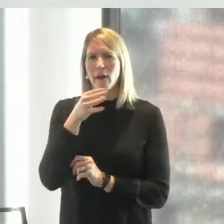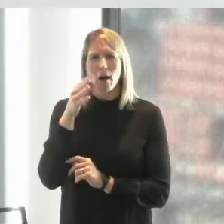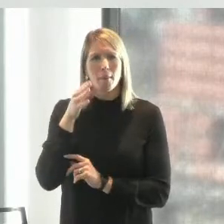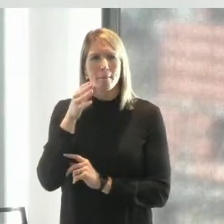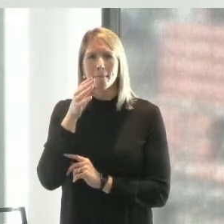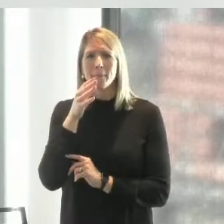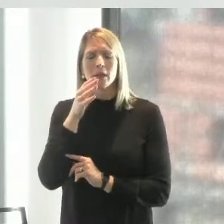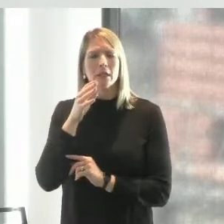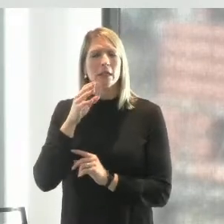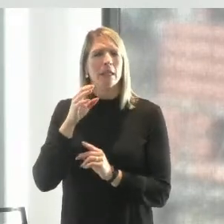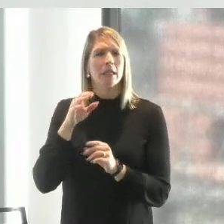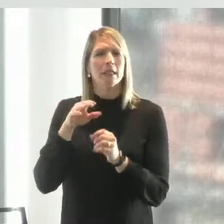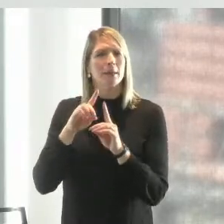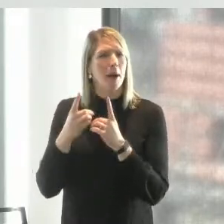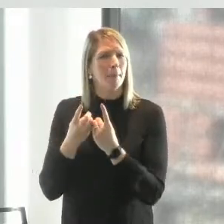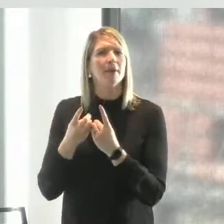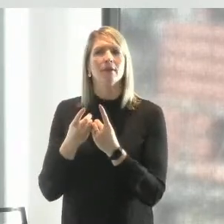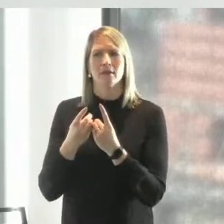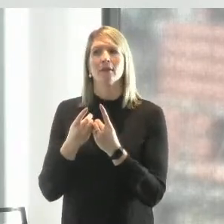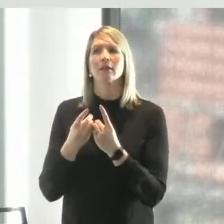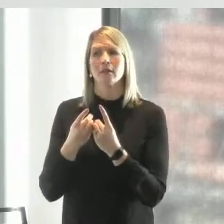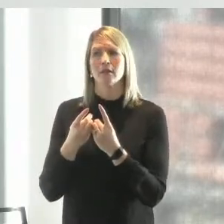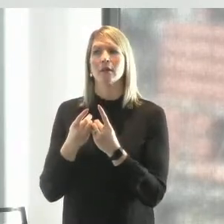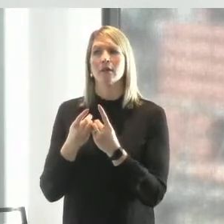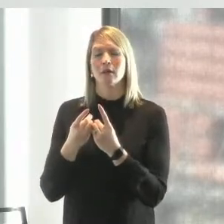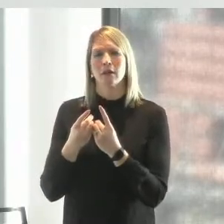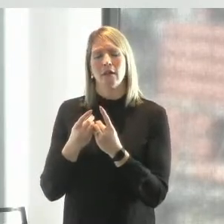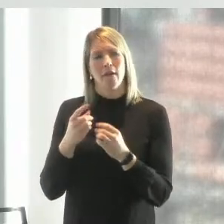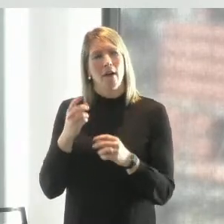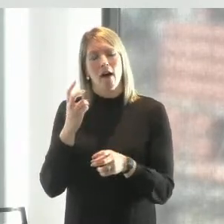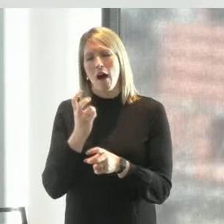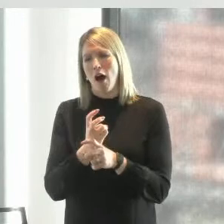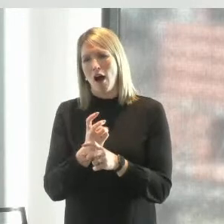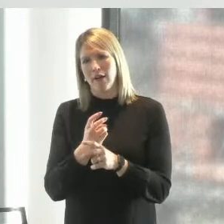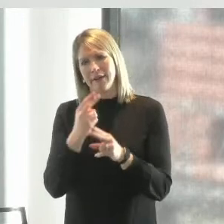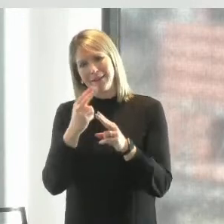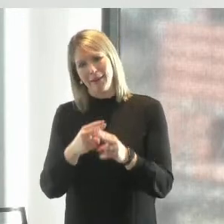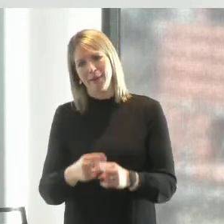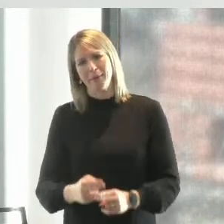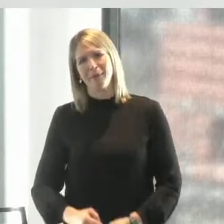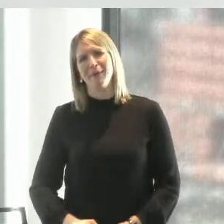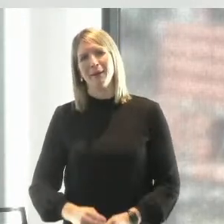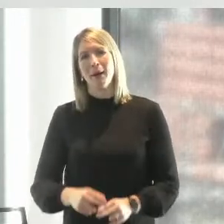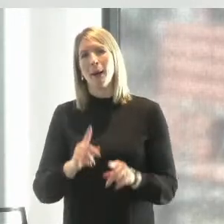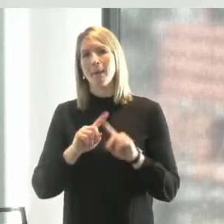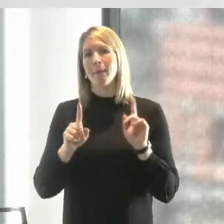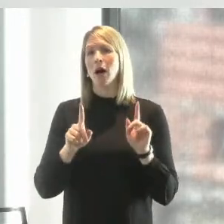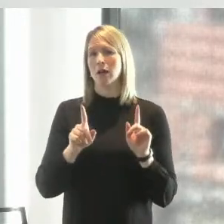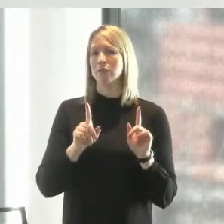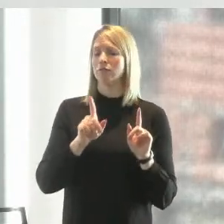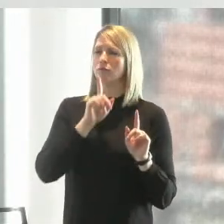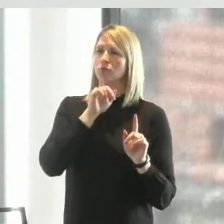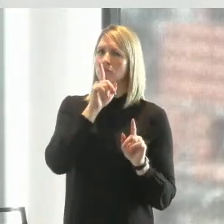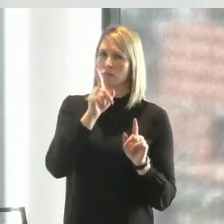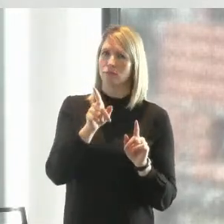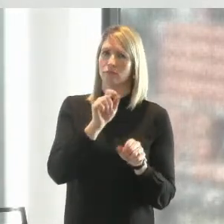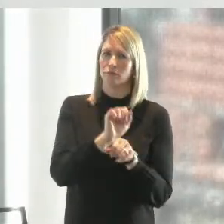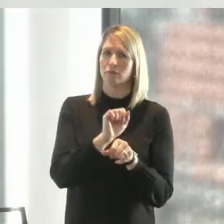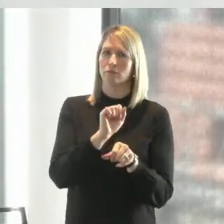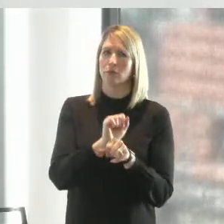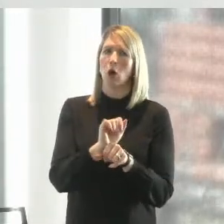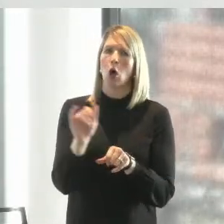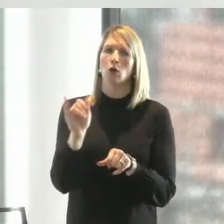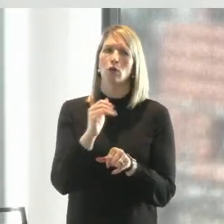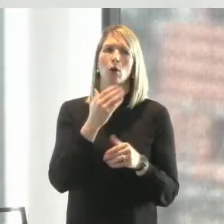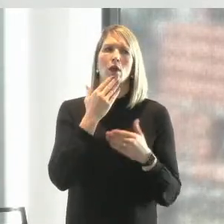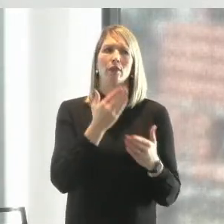that it would be difficult to name them all. But we've had a great partner in our federal government. I want to say a special thank you and welcome to Karen Skinner